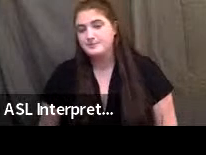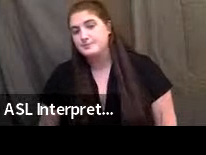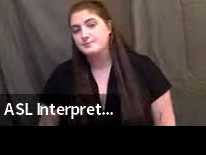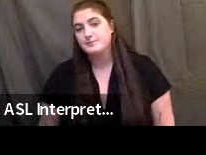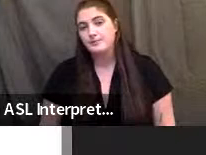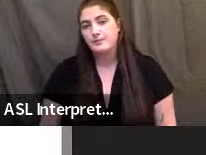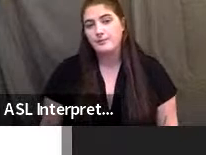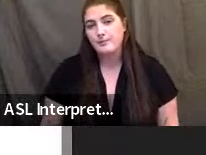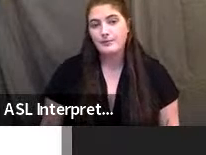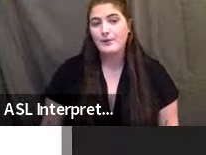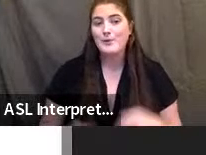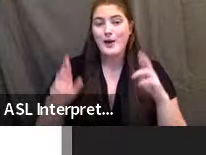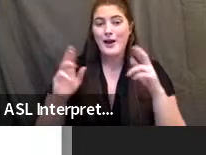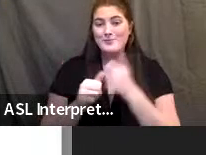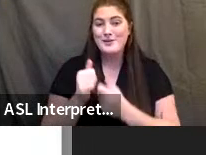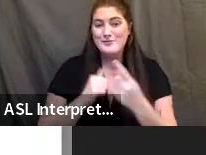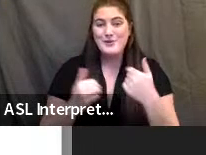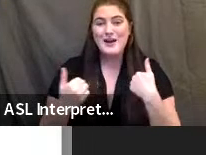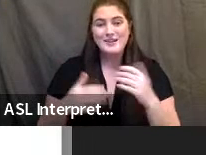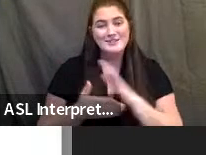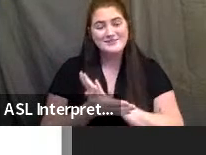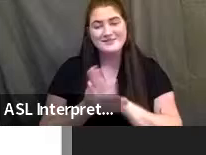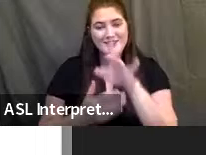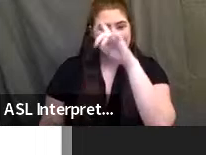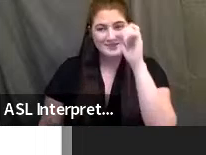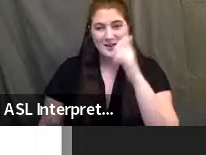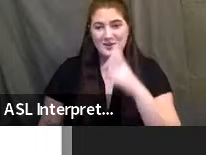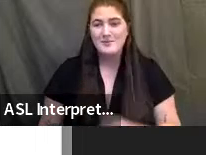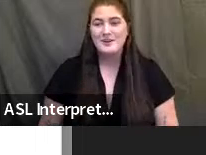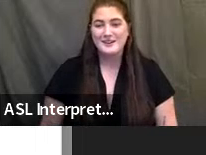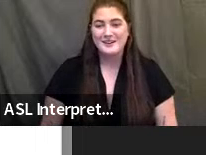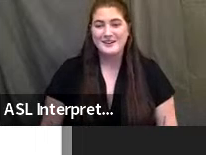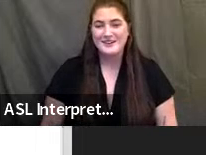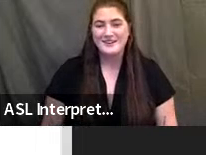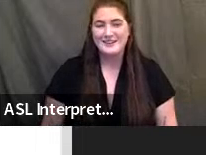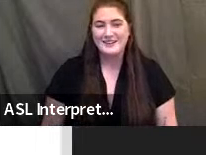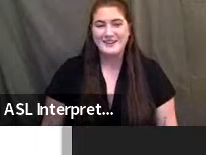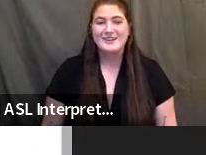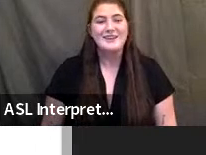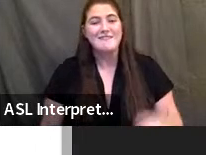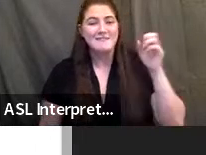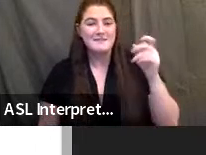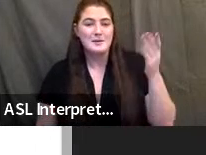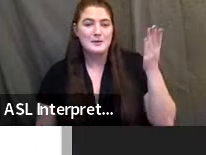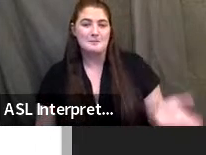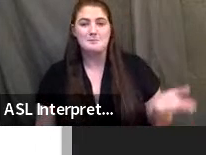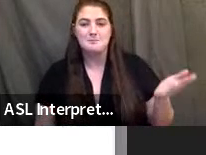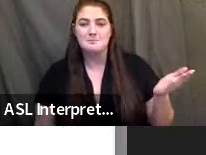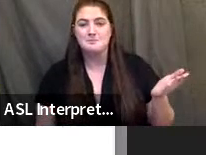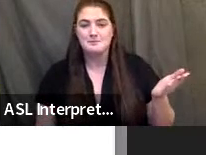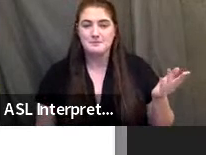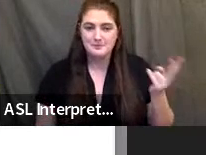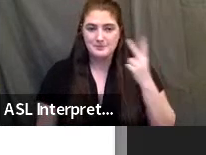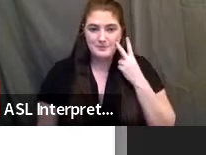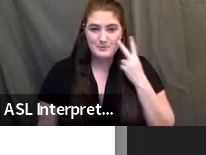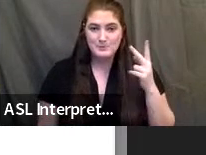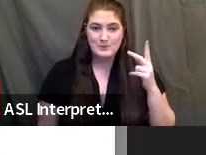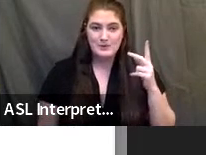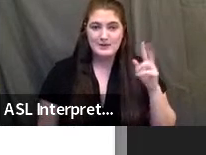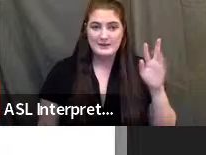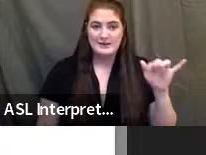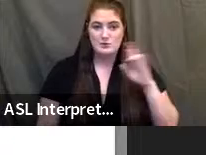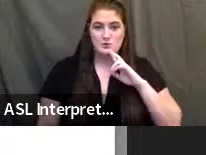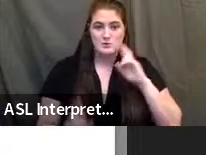Well, I hope everyone had a nice summer, by the way. Thanks, Skip. All right, you see my, this is the